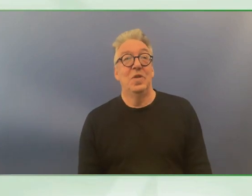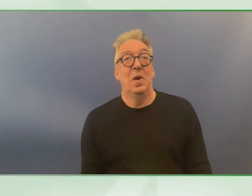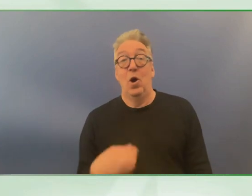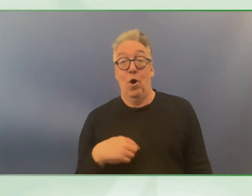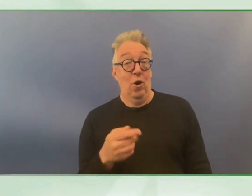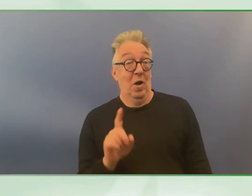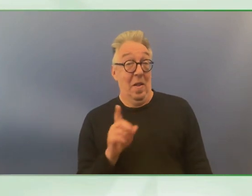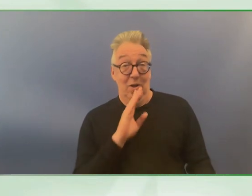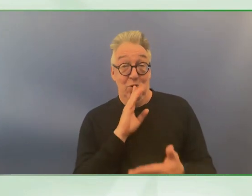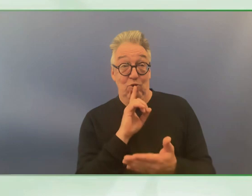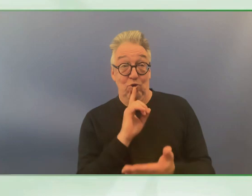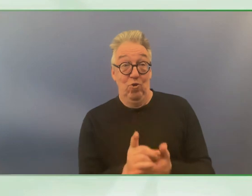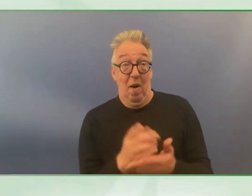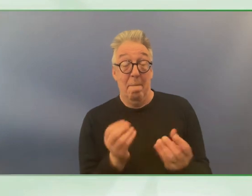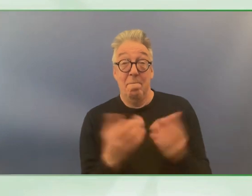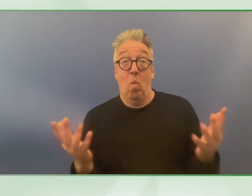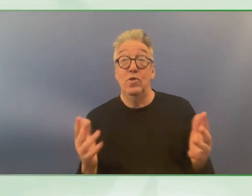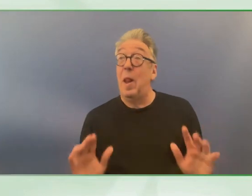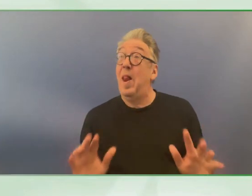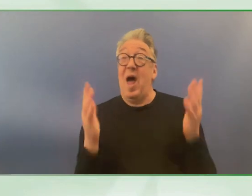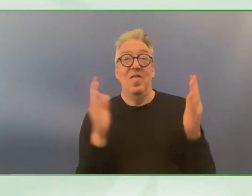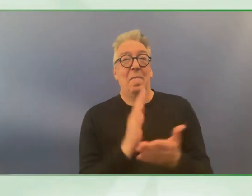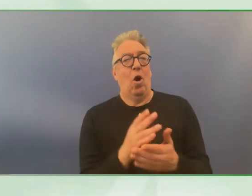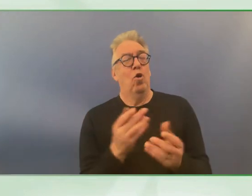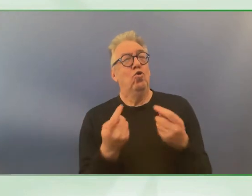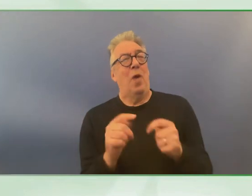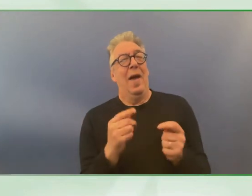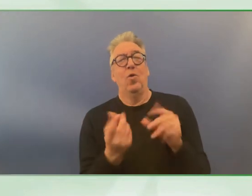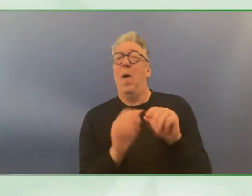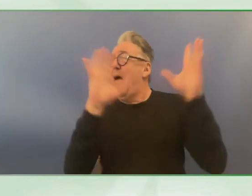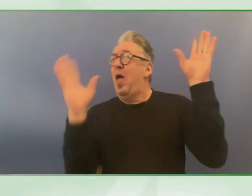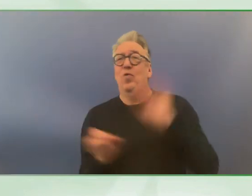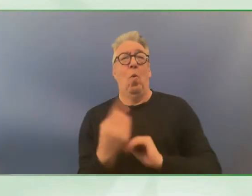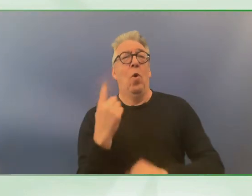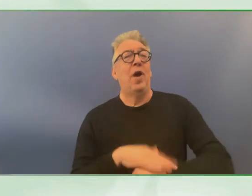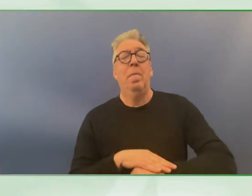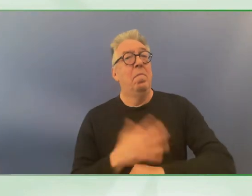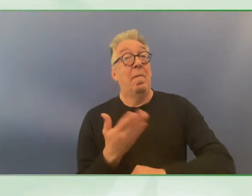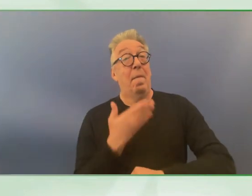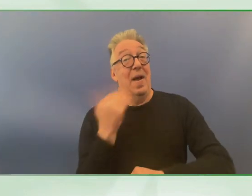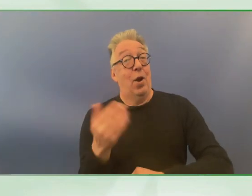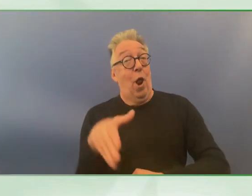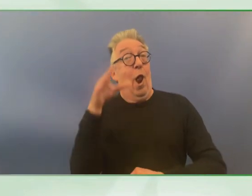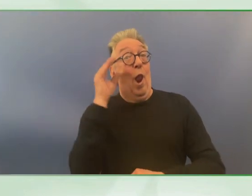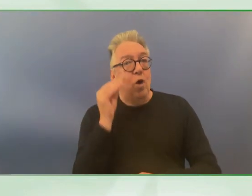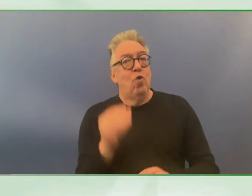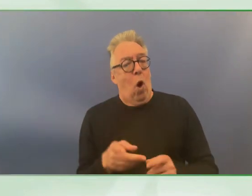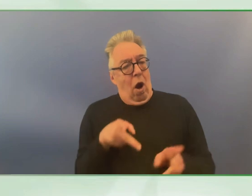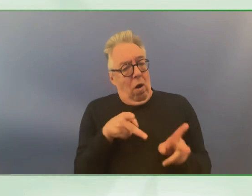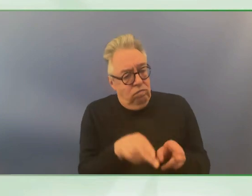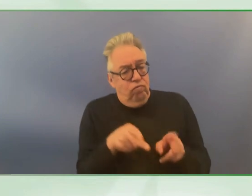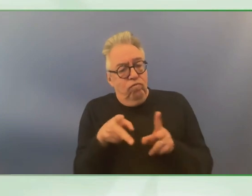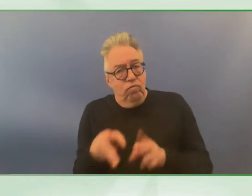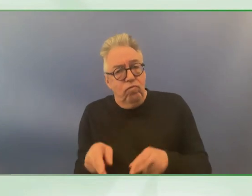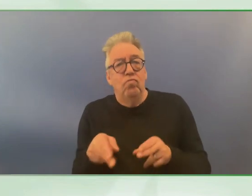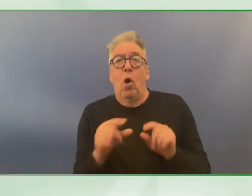of life, but especially so I'm also studying to become a paralegal at the